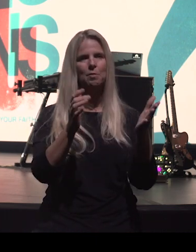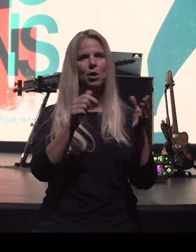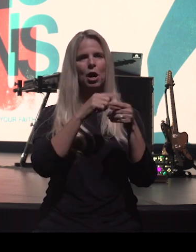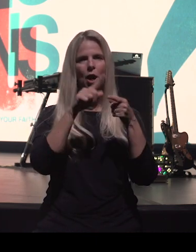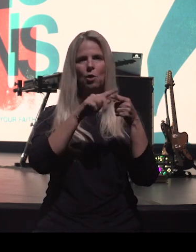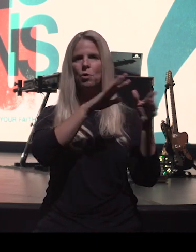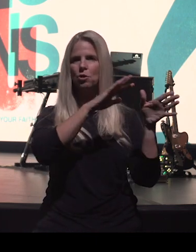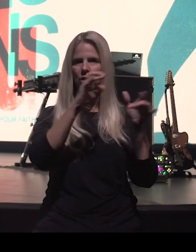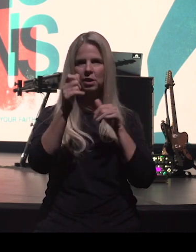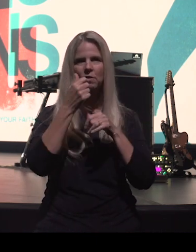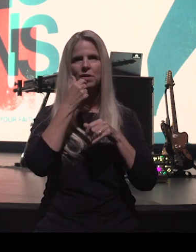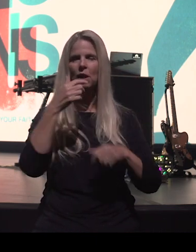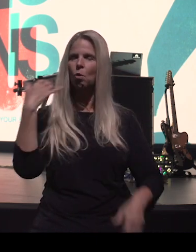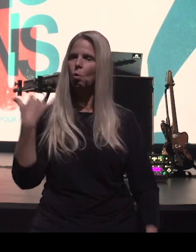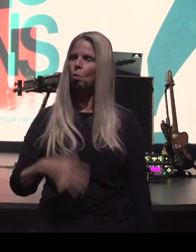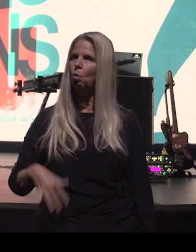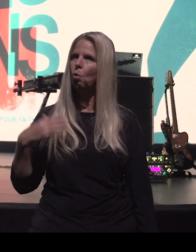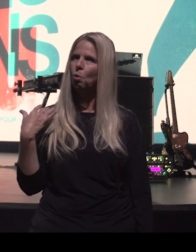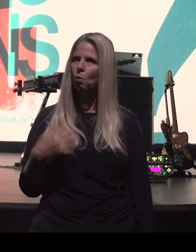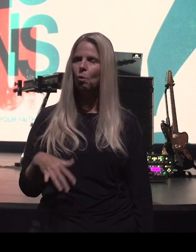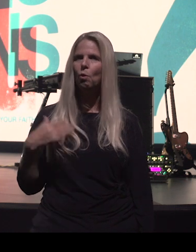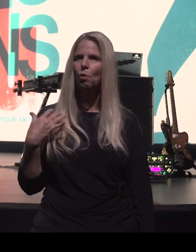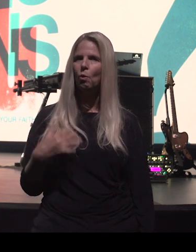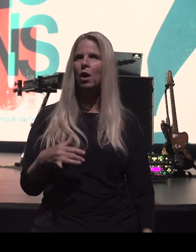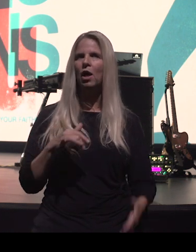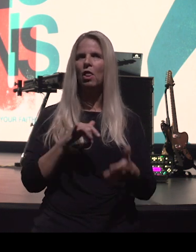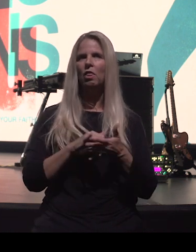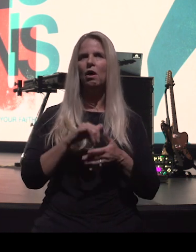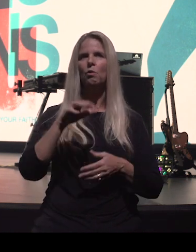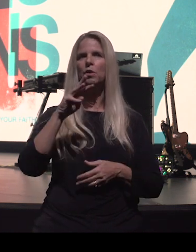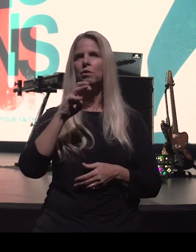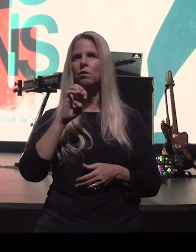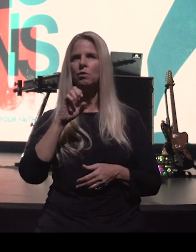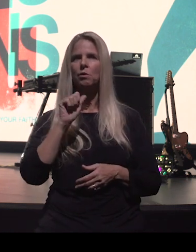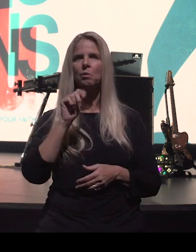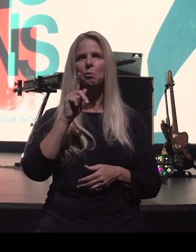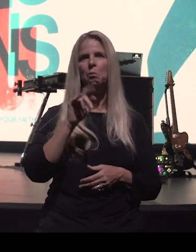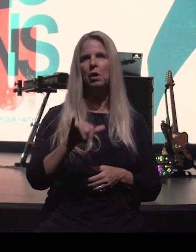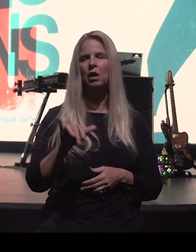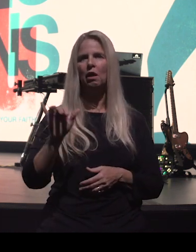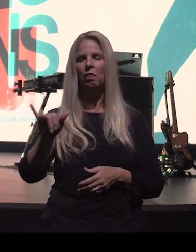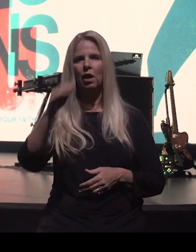whoa, that was meaty. That guy's really smart.